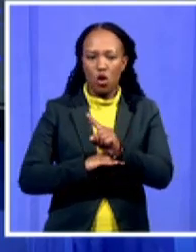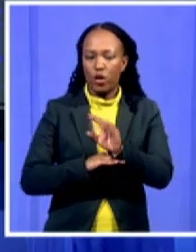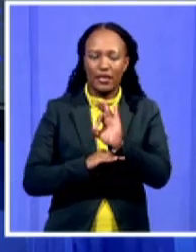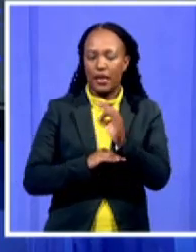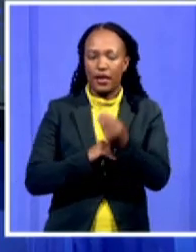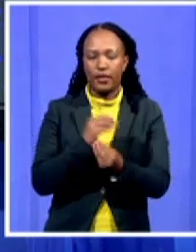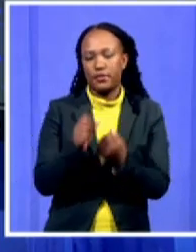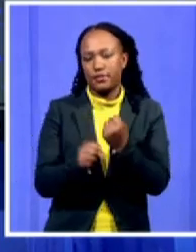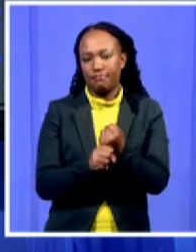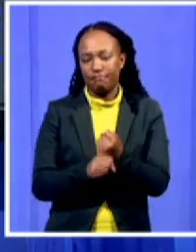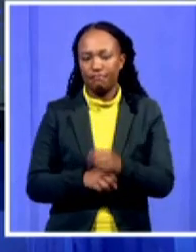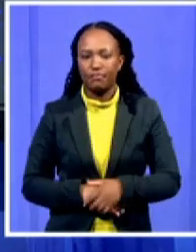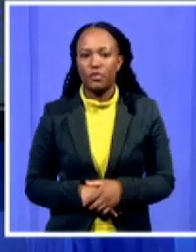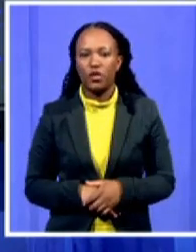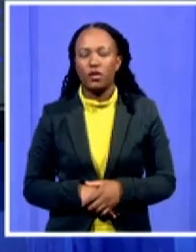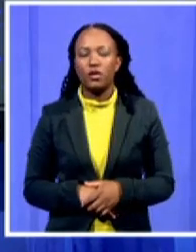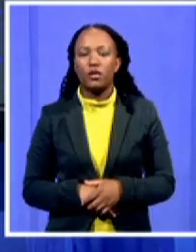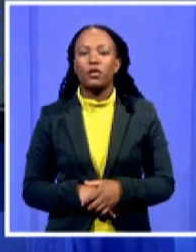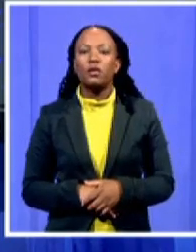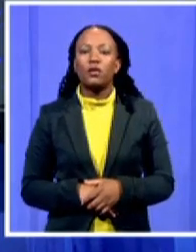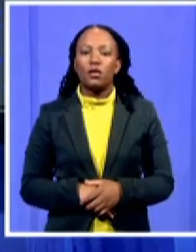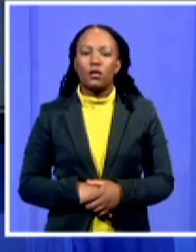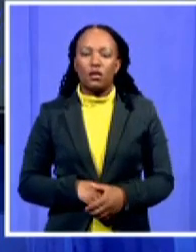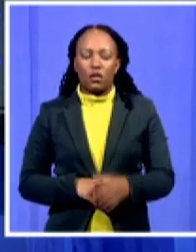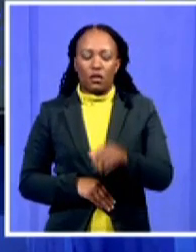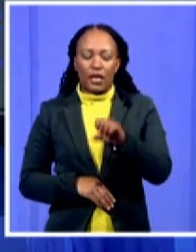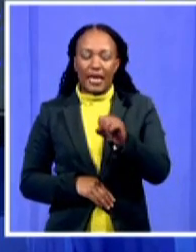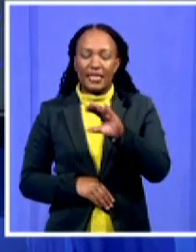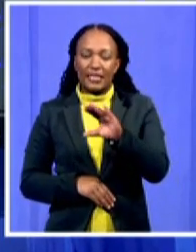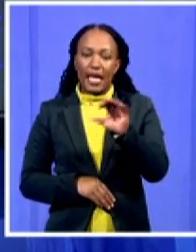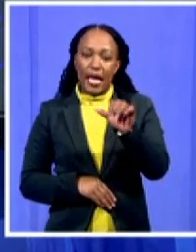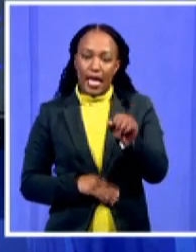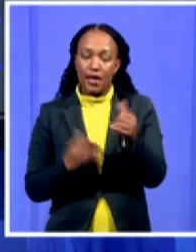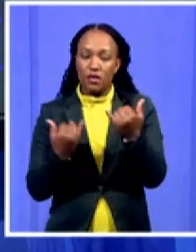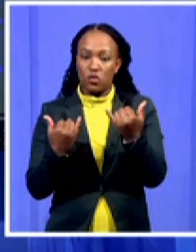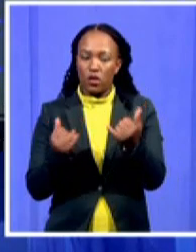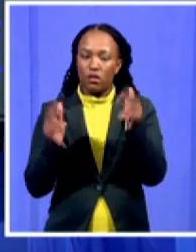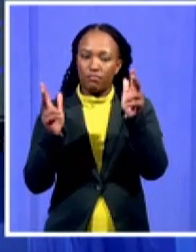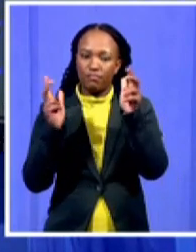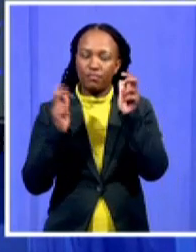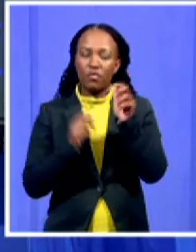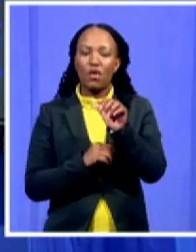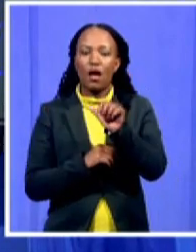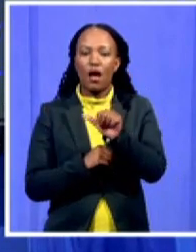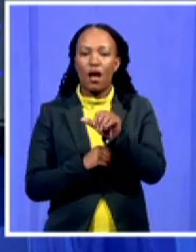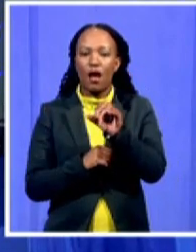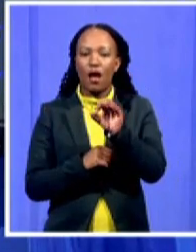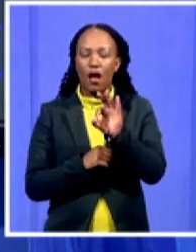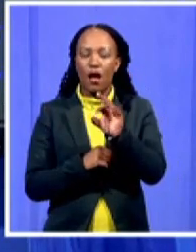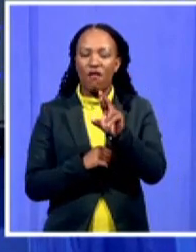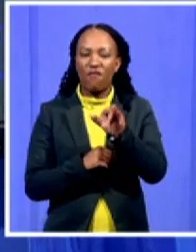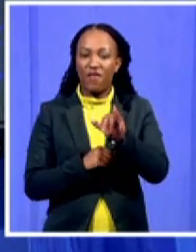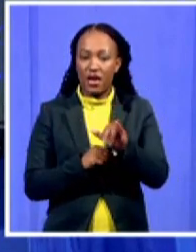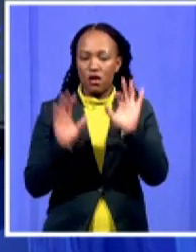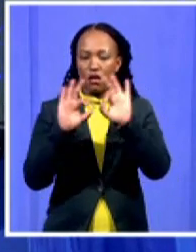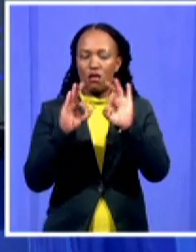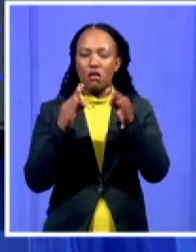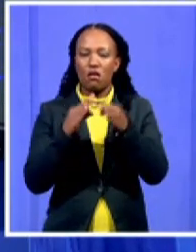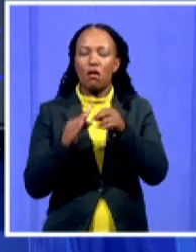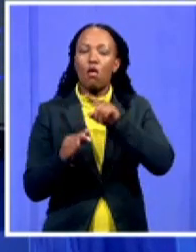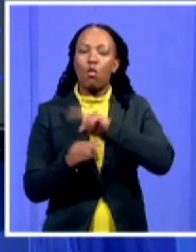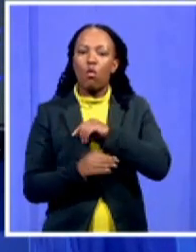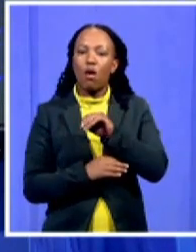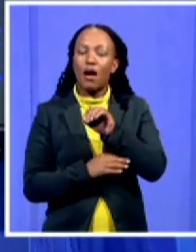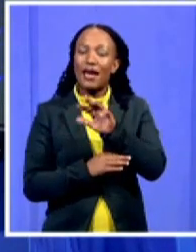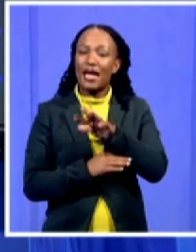The Supreme Court of Appeal in Bloemfontein will today hear arguments by AfriForum in an attempt to legalize the display of the